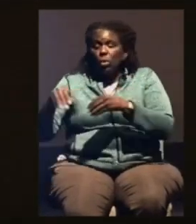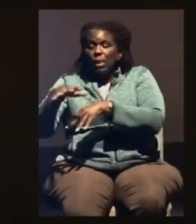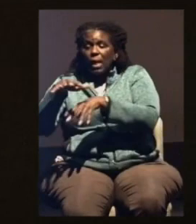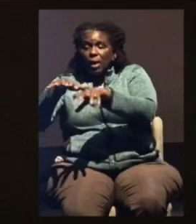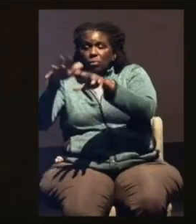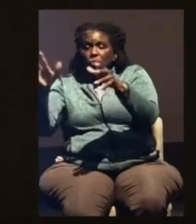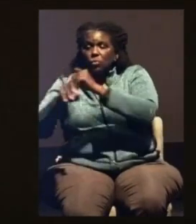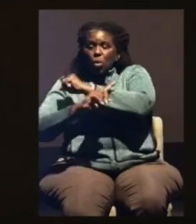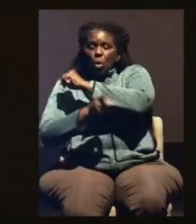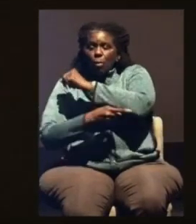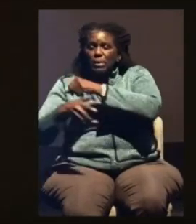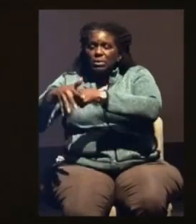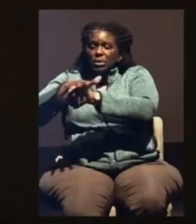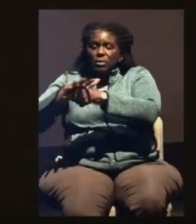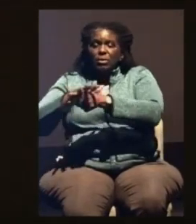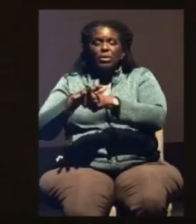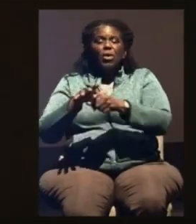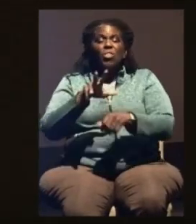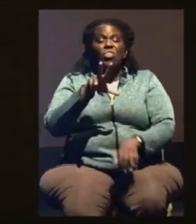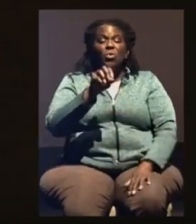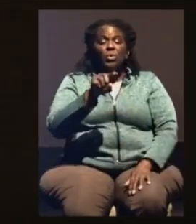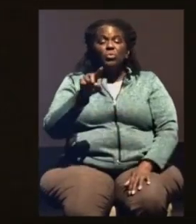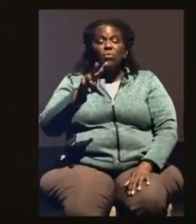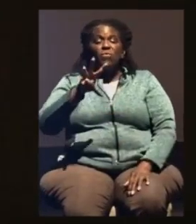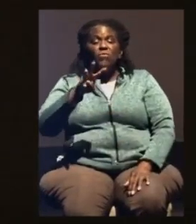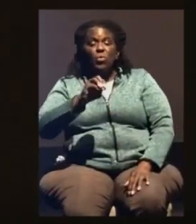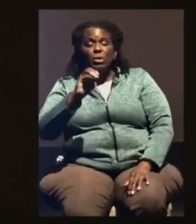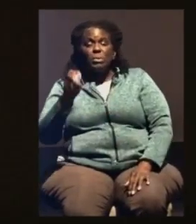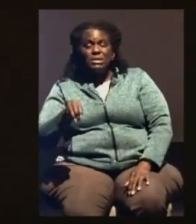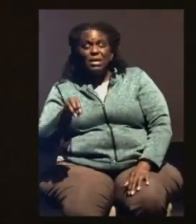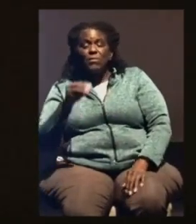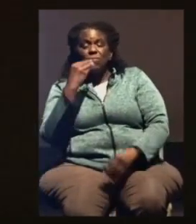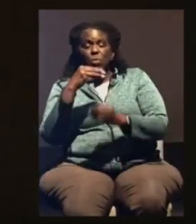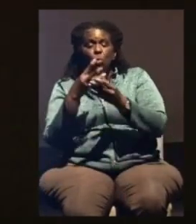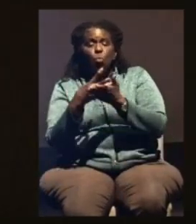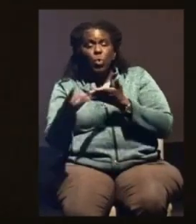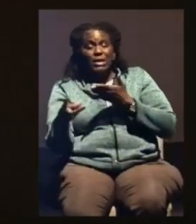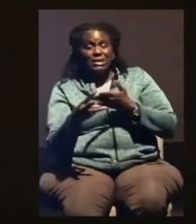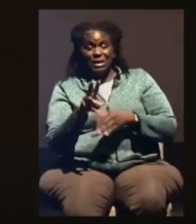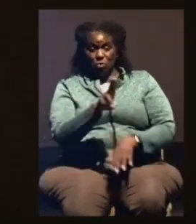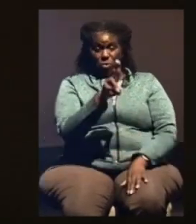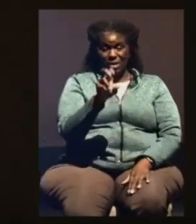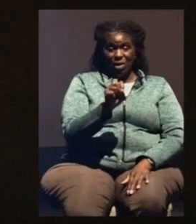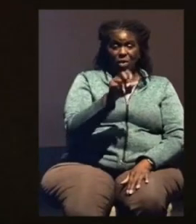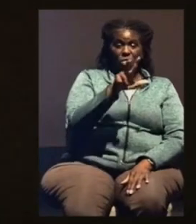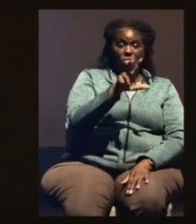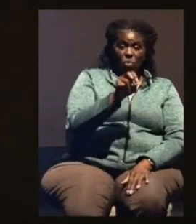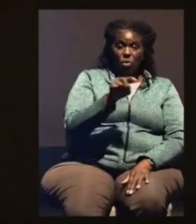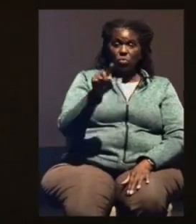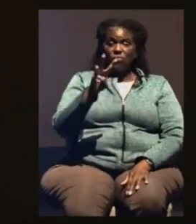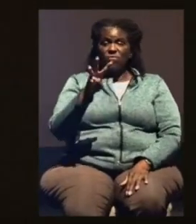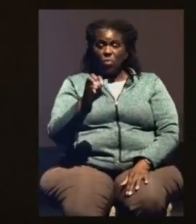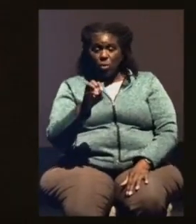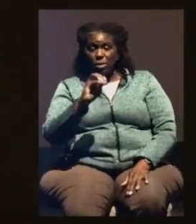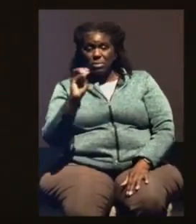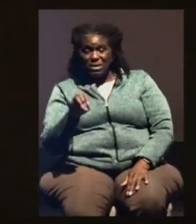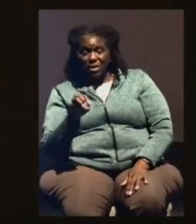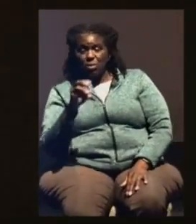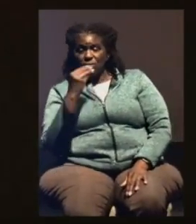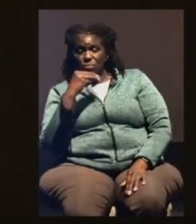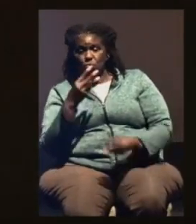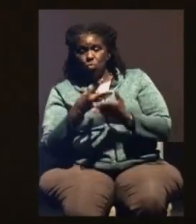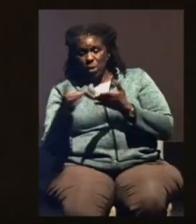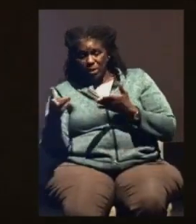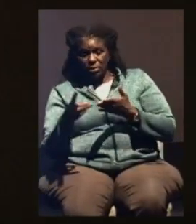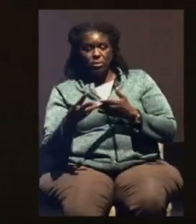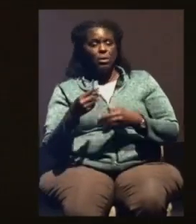It's a system in which 30 to 40% of all food is wasted. That's right, in the United States, 30 to 40% of all food. And one